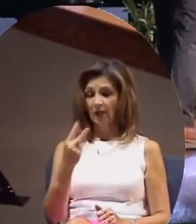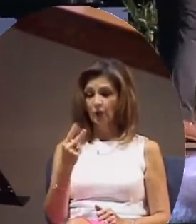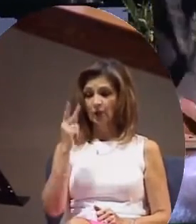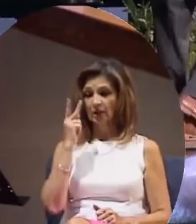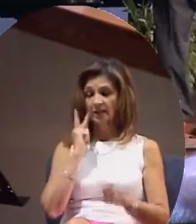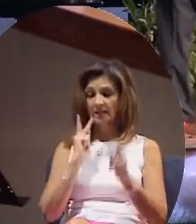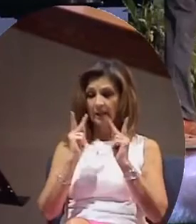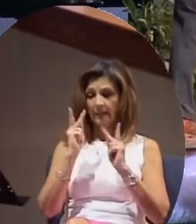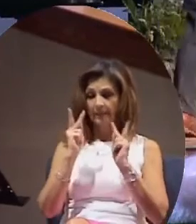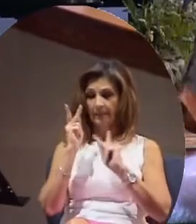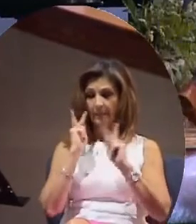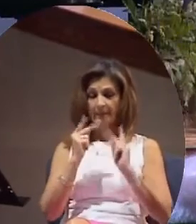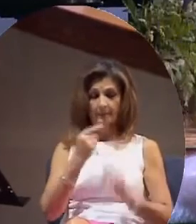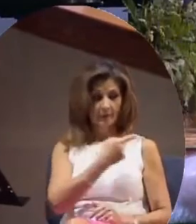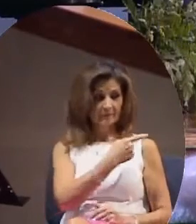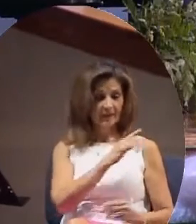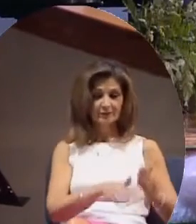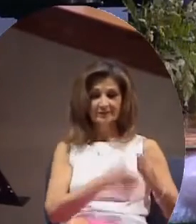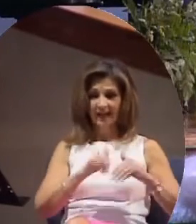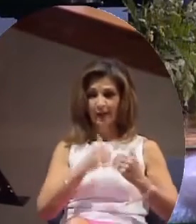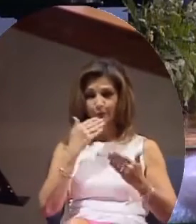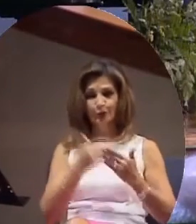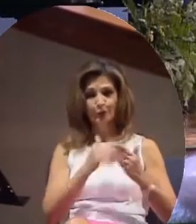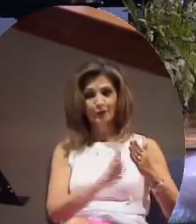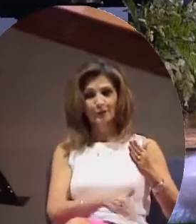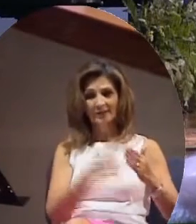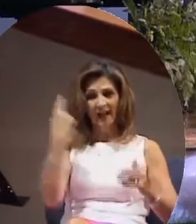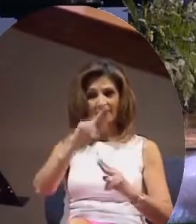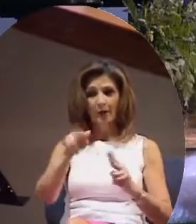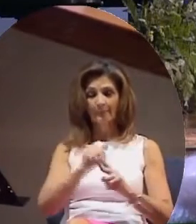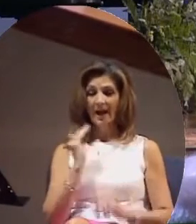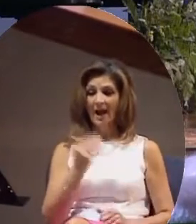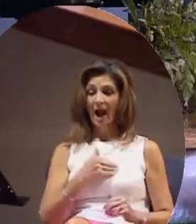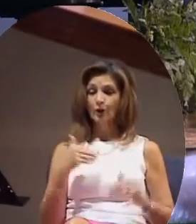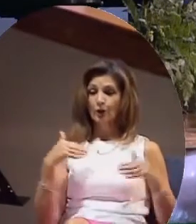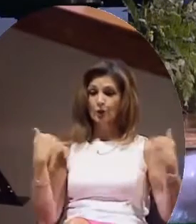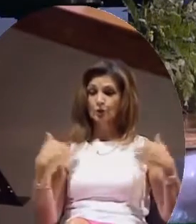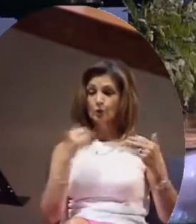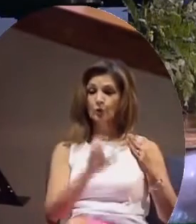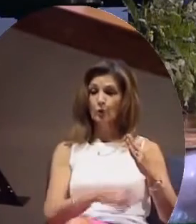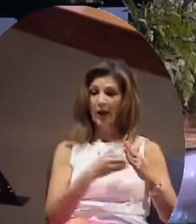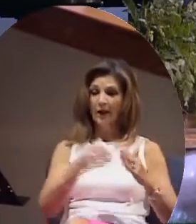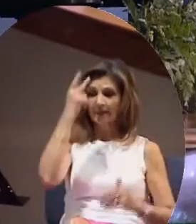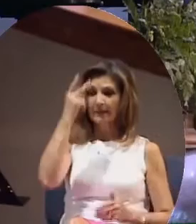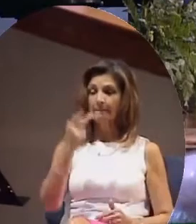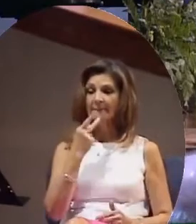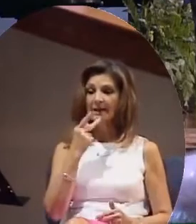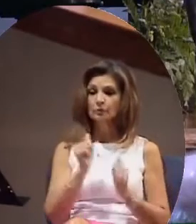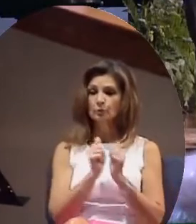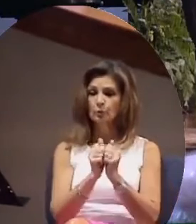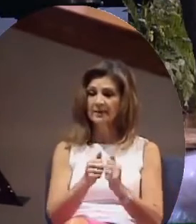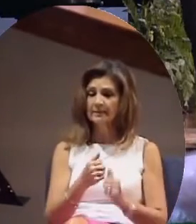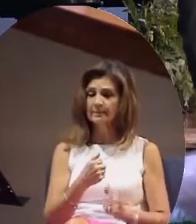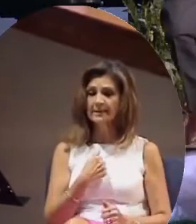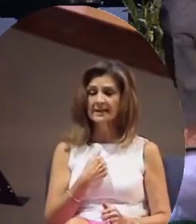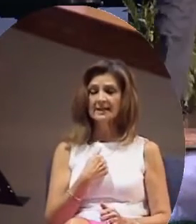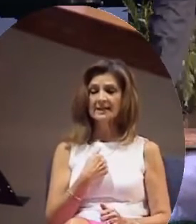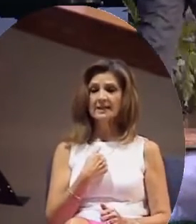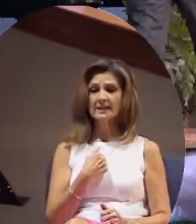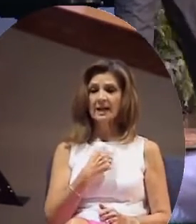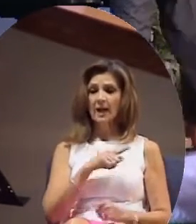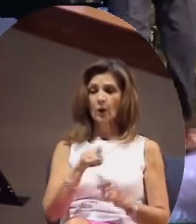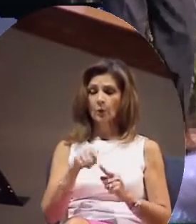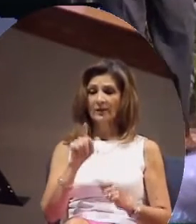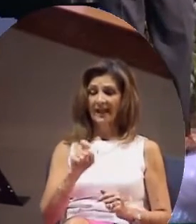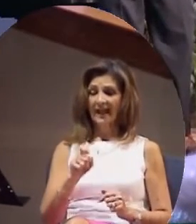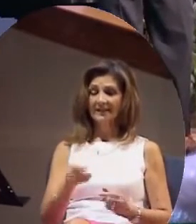your young folks singing, how good they was doing, and I thought about our youth choir, how their parents was with me when they had